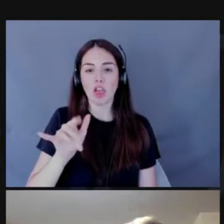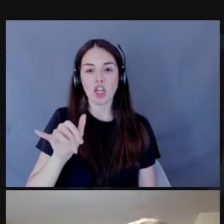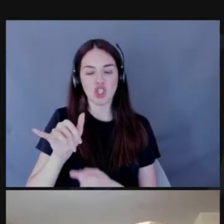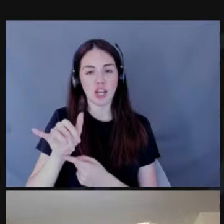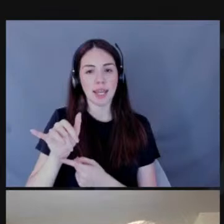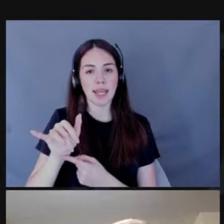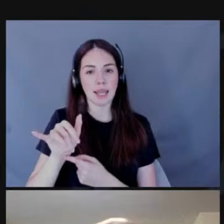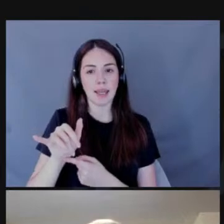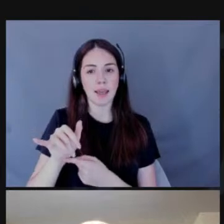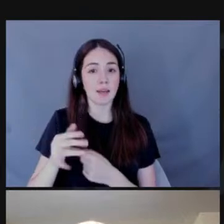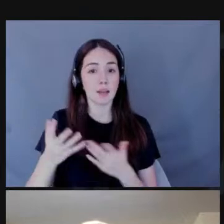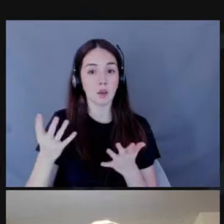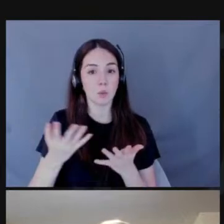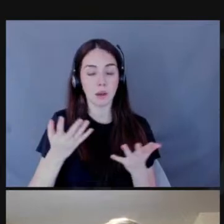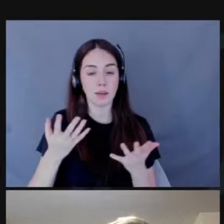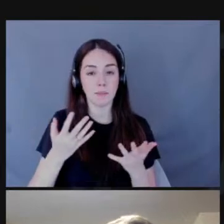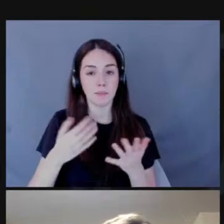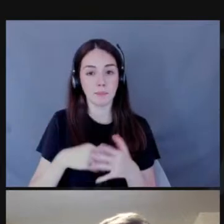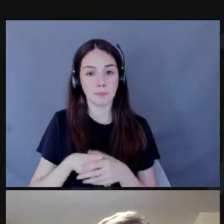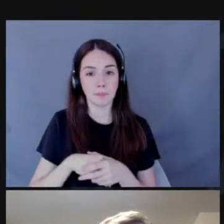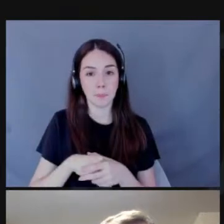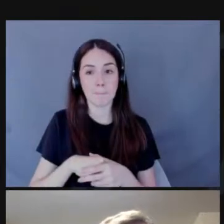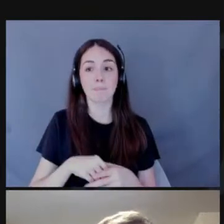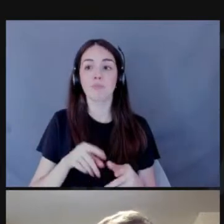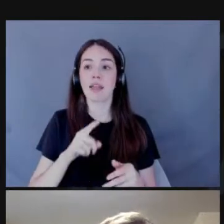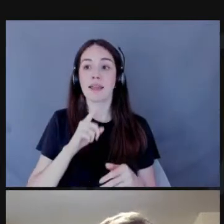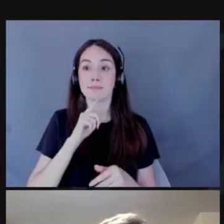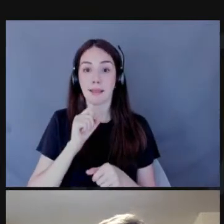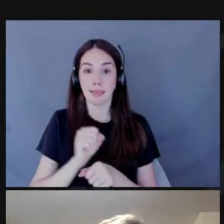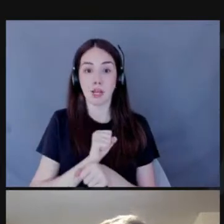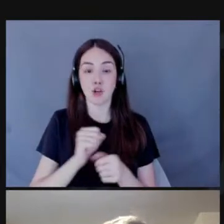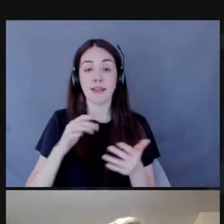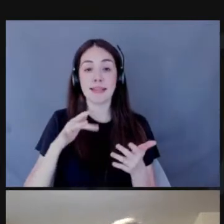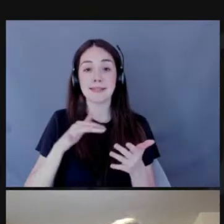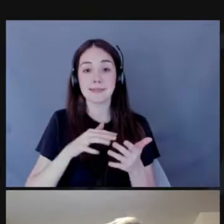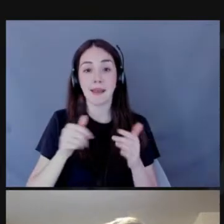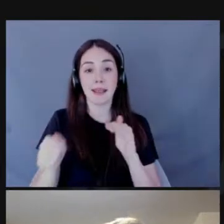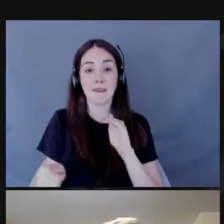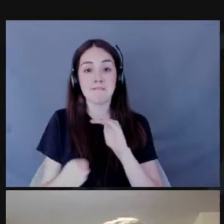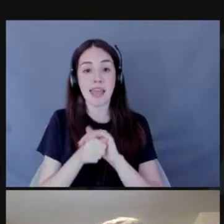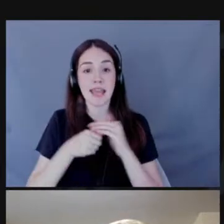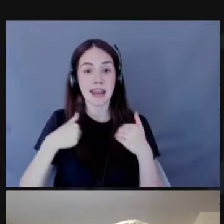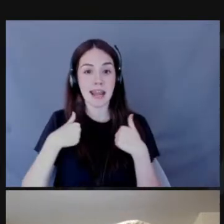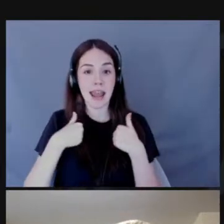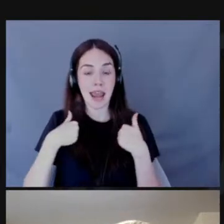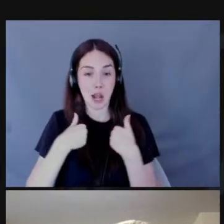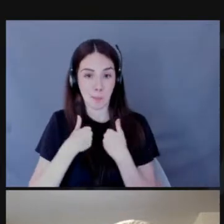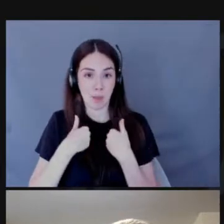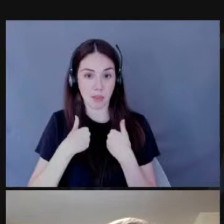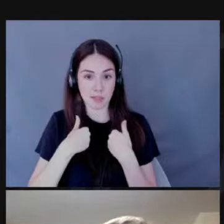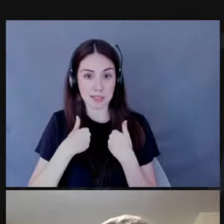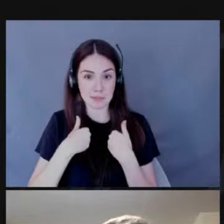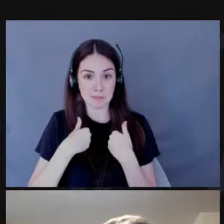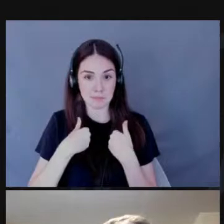Cryptozoology is literally the study of hidden animals, cryptozoology.